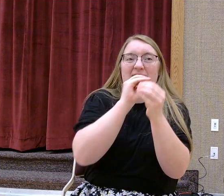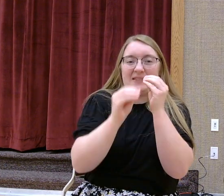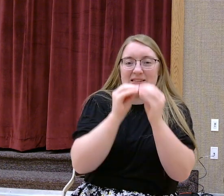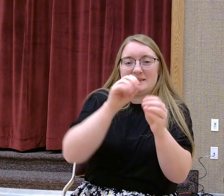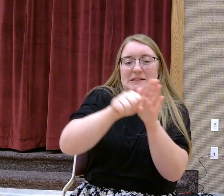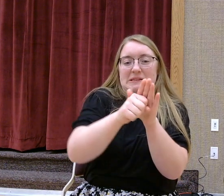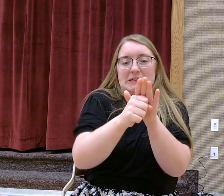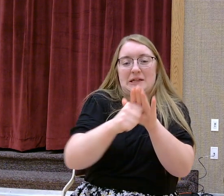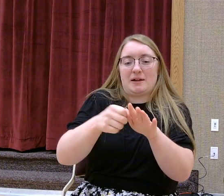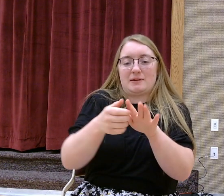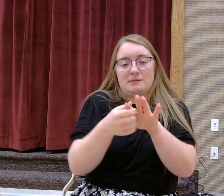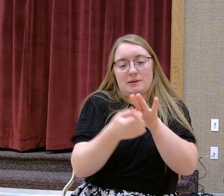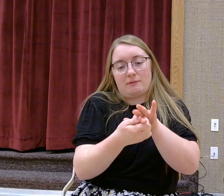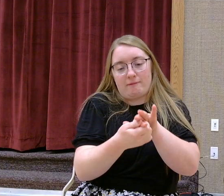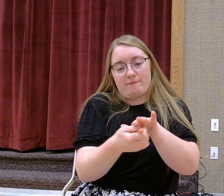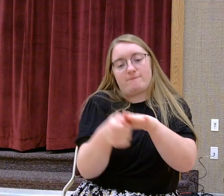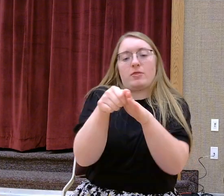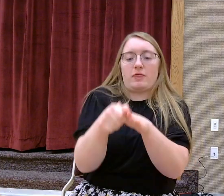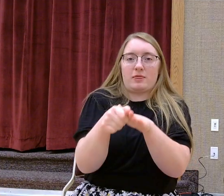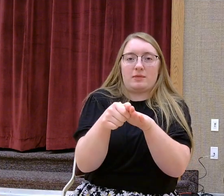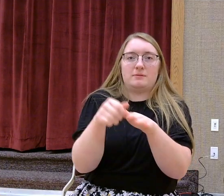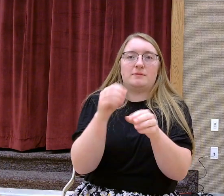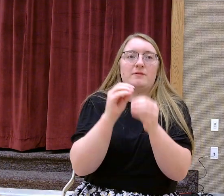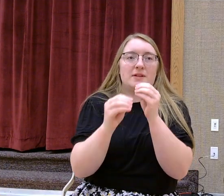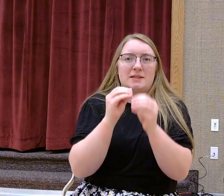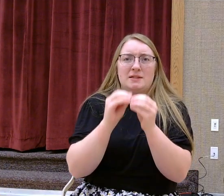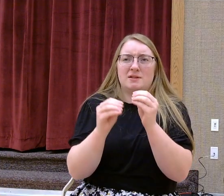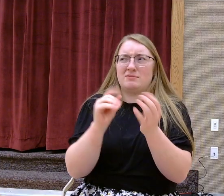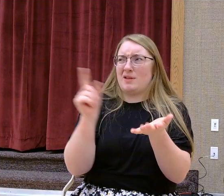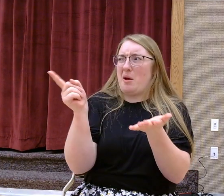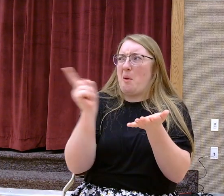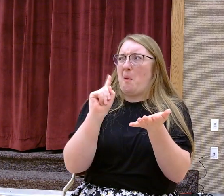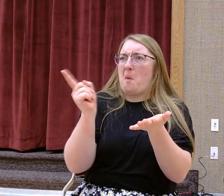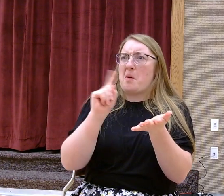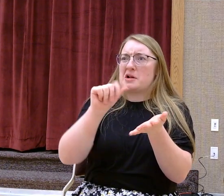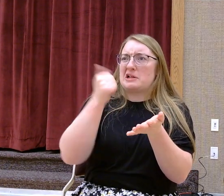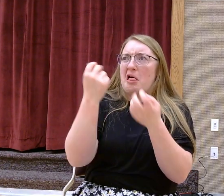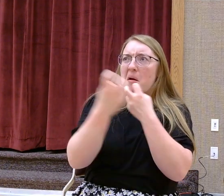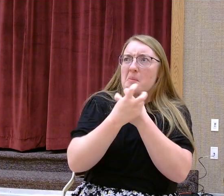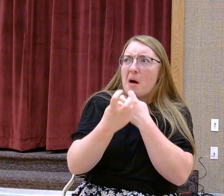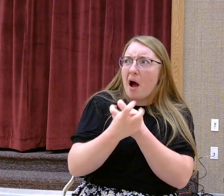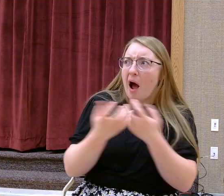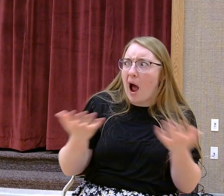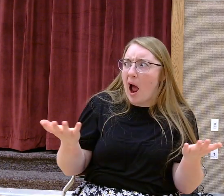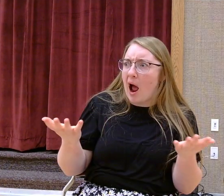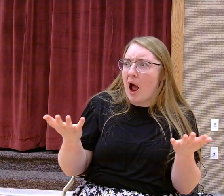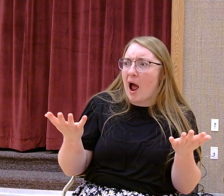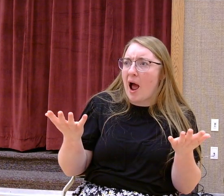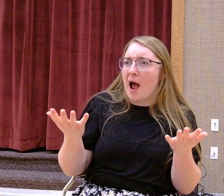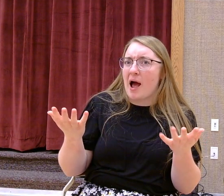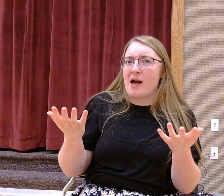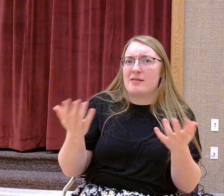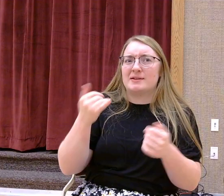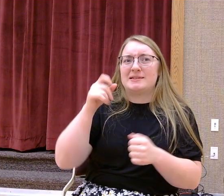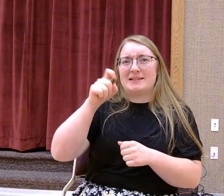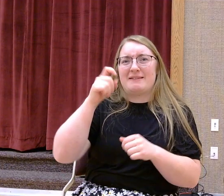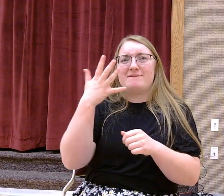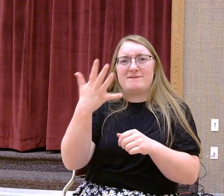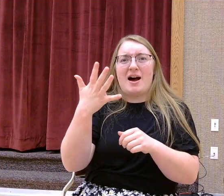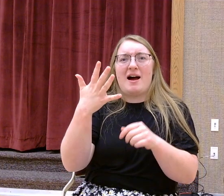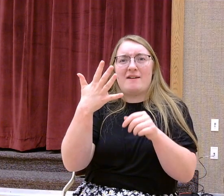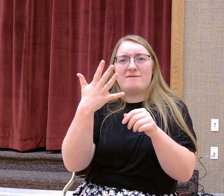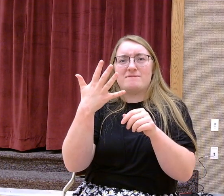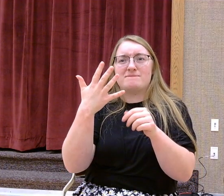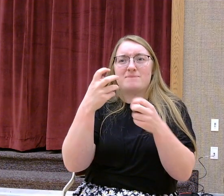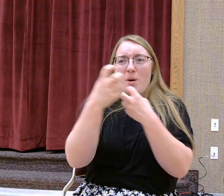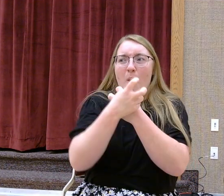Kind of cool. It's kind of cool, actually. I was like, where'd the 5th metatarsal go?